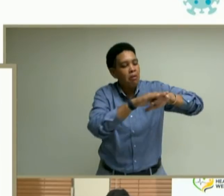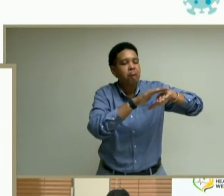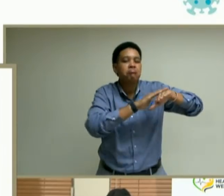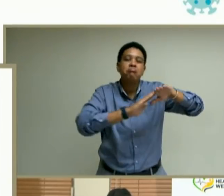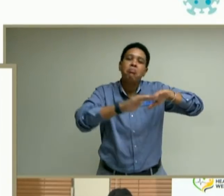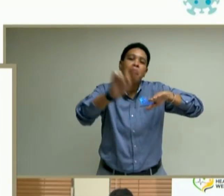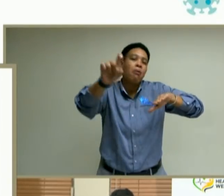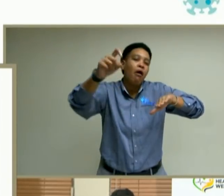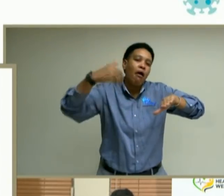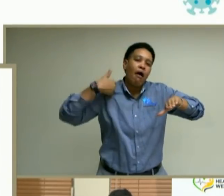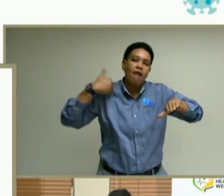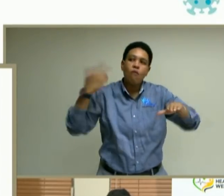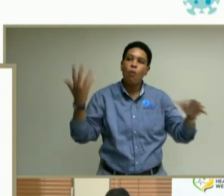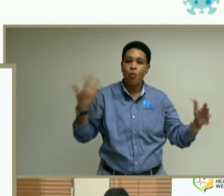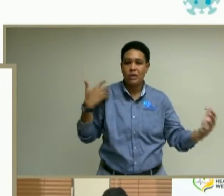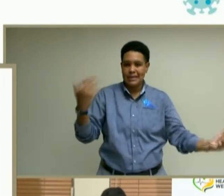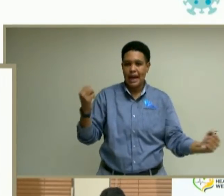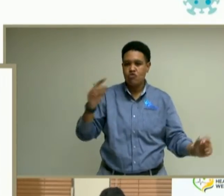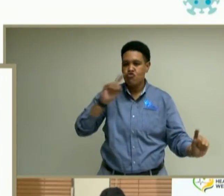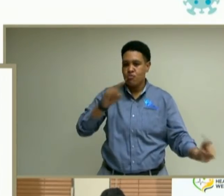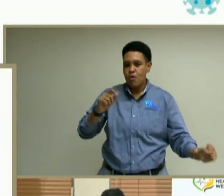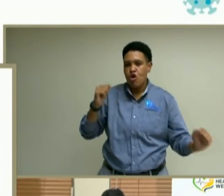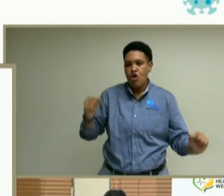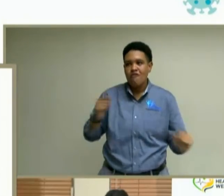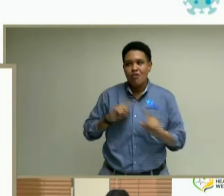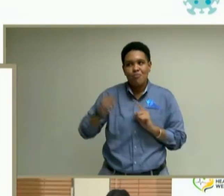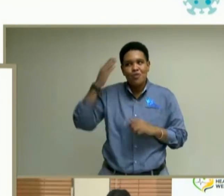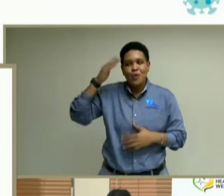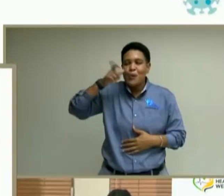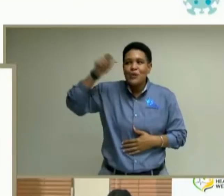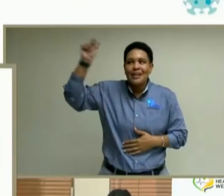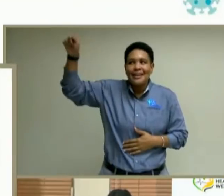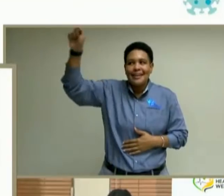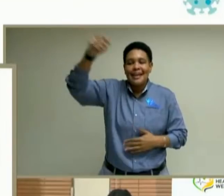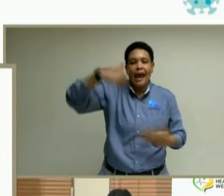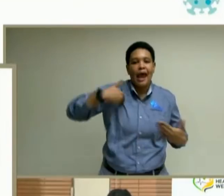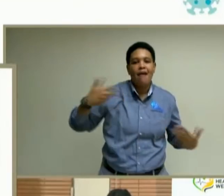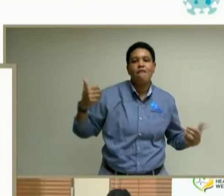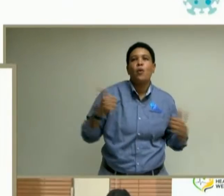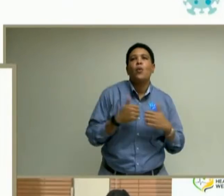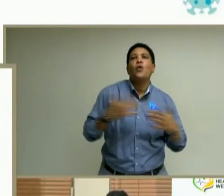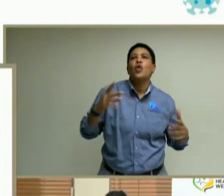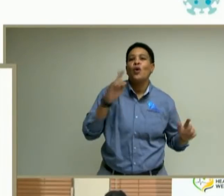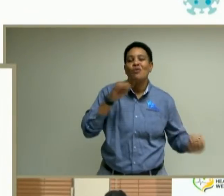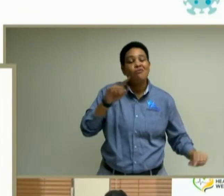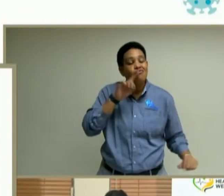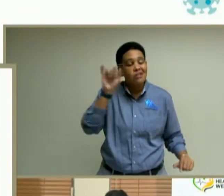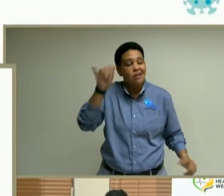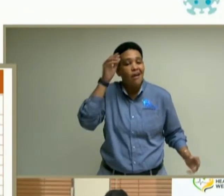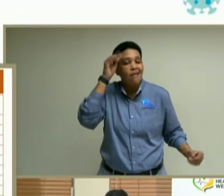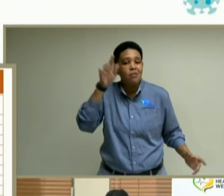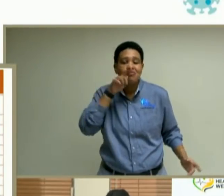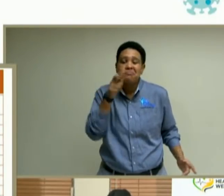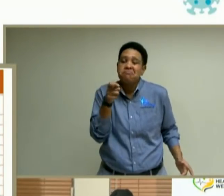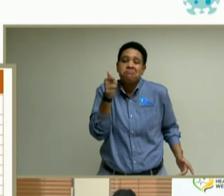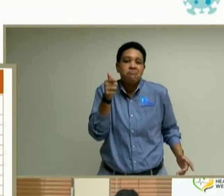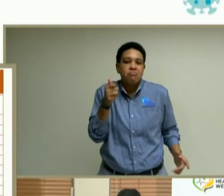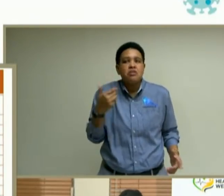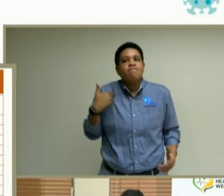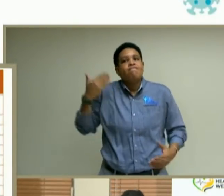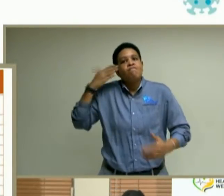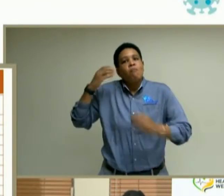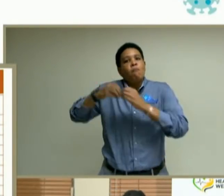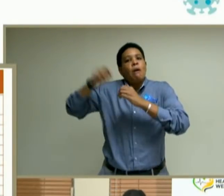is the reported cases and the confirmed cases. And really, that is the tip of the iceberg. When we look at the